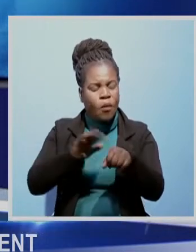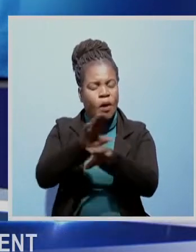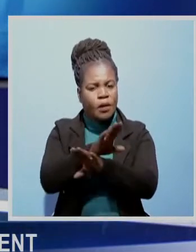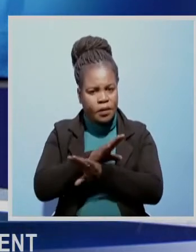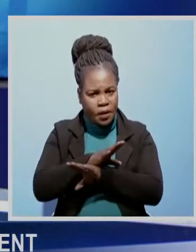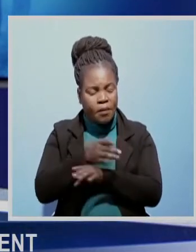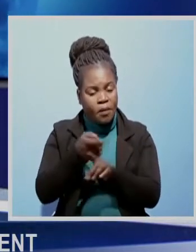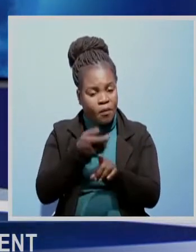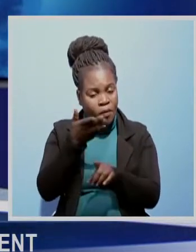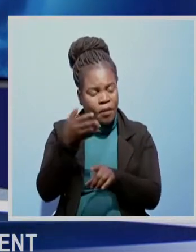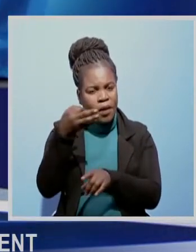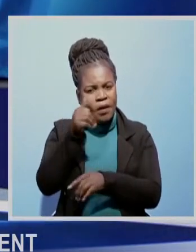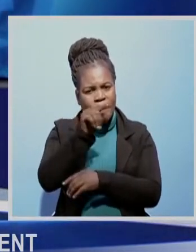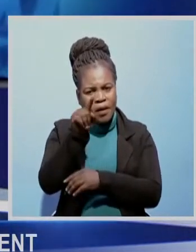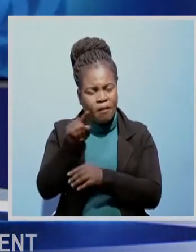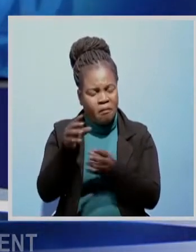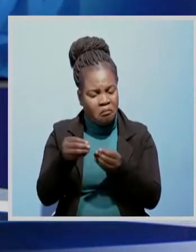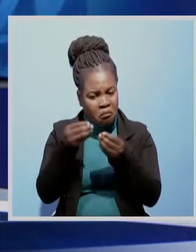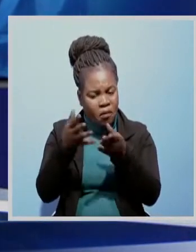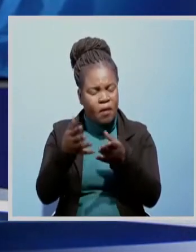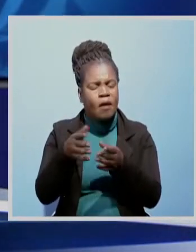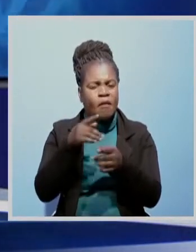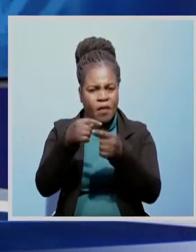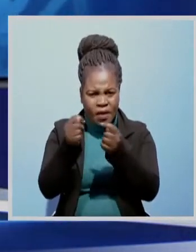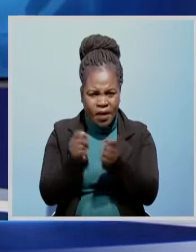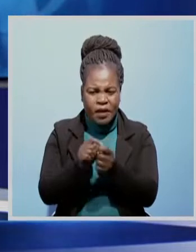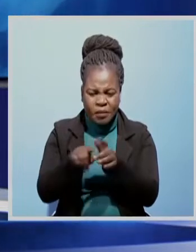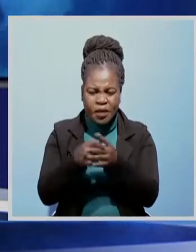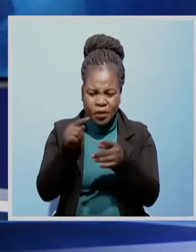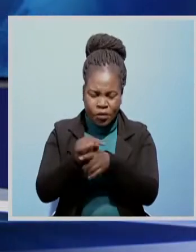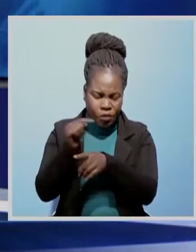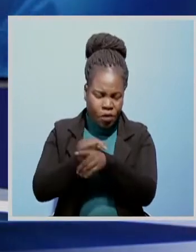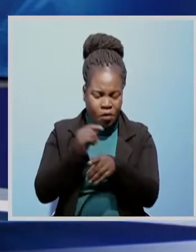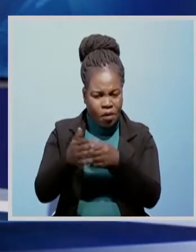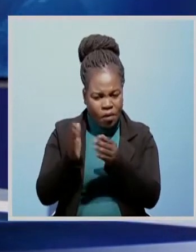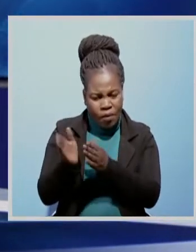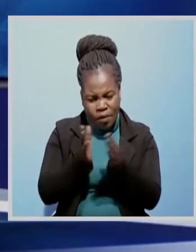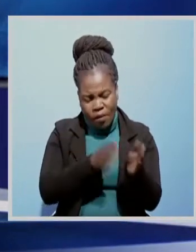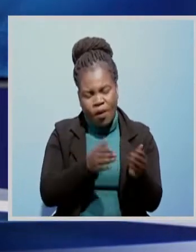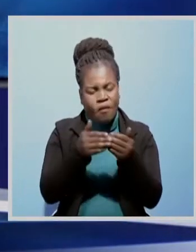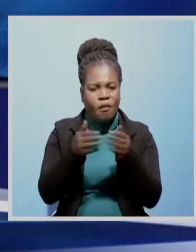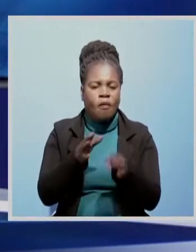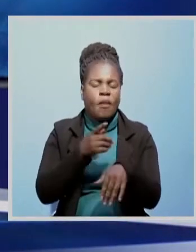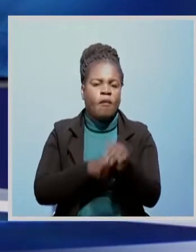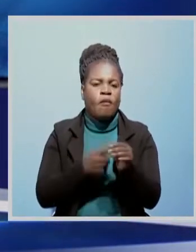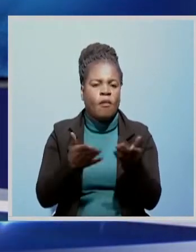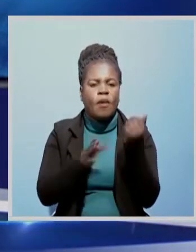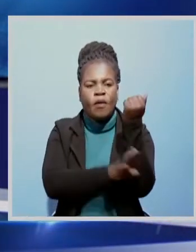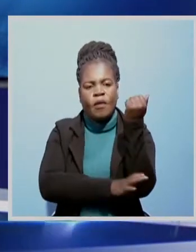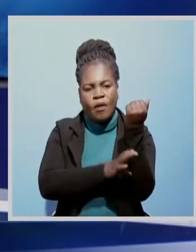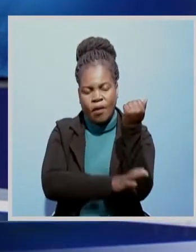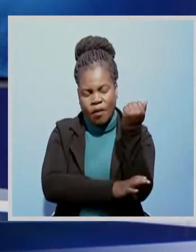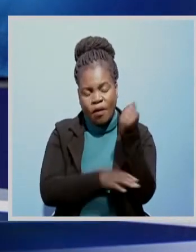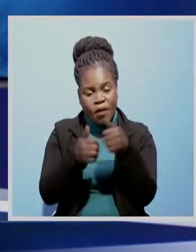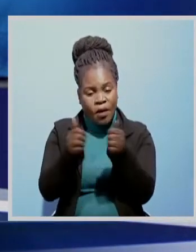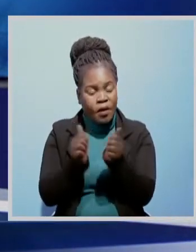this effect, FAZ has given a go-ahead to teams to start training ahead of the reopening of football in the country. FAZ General Secretary Adrian Kashala says